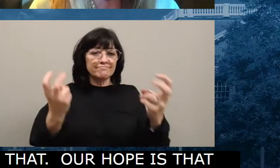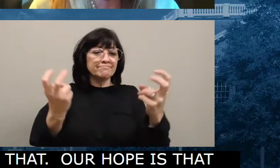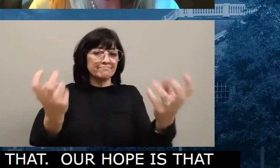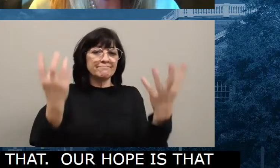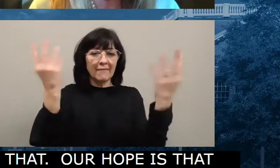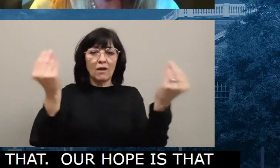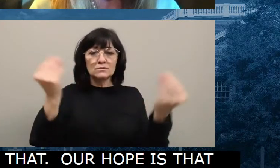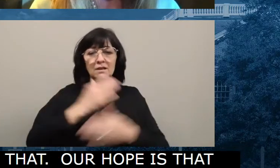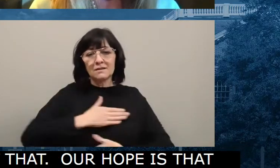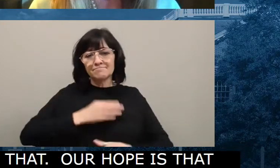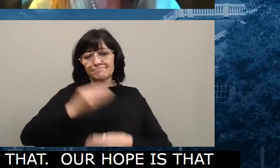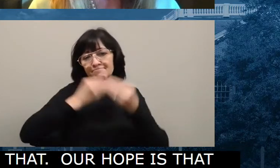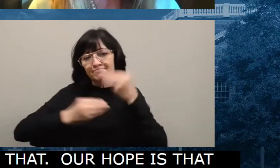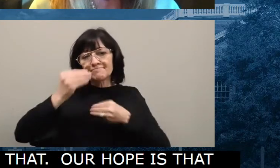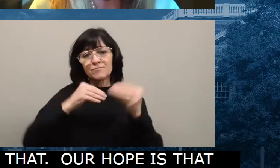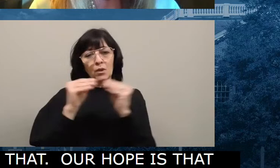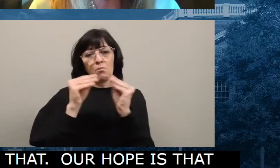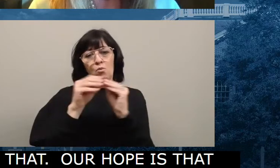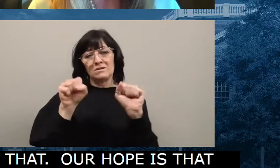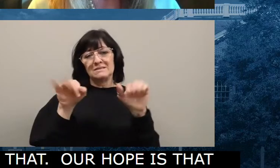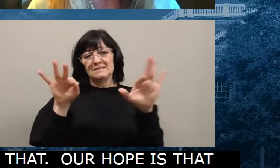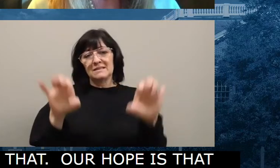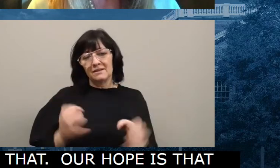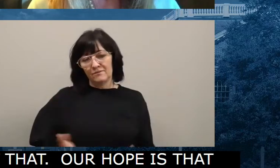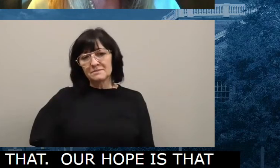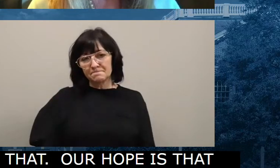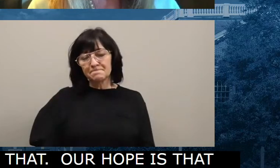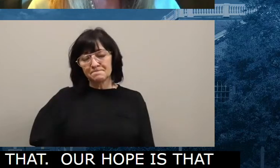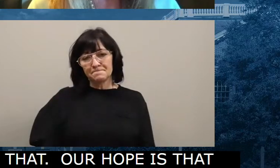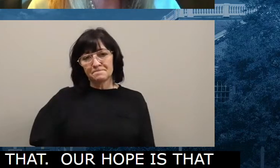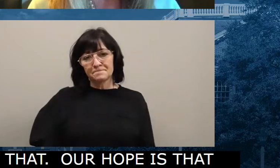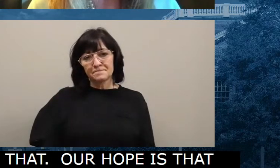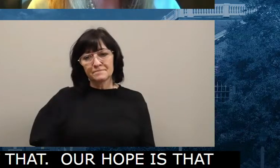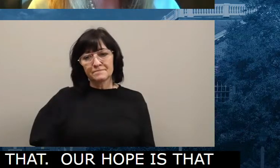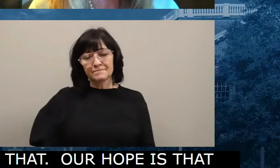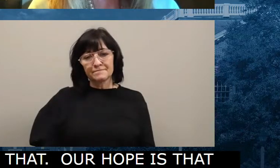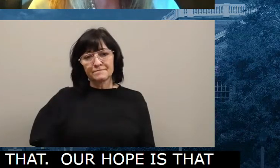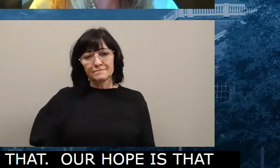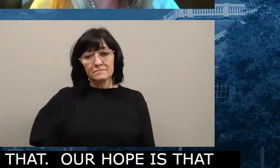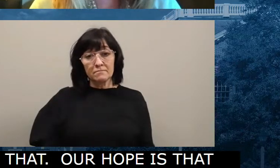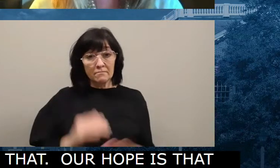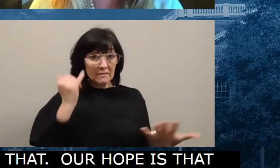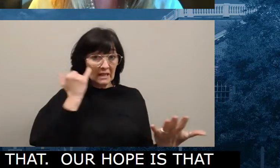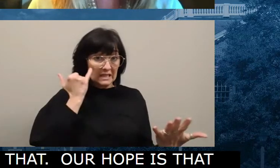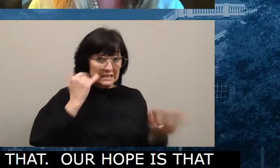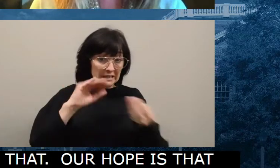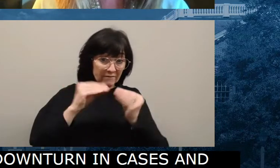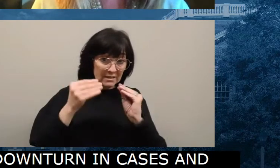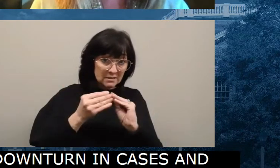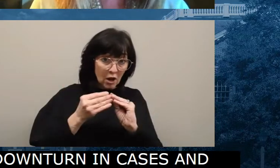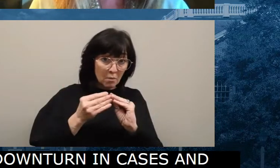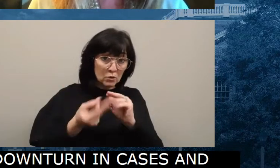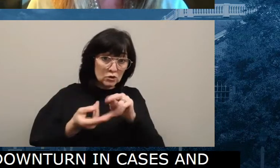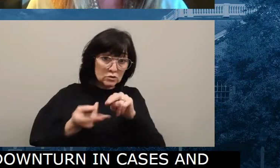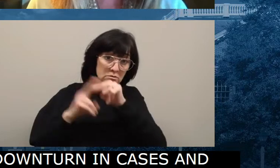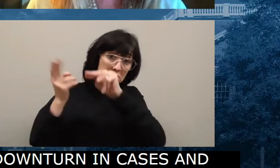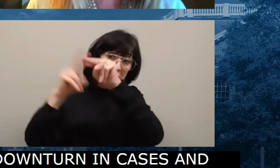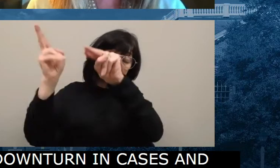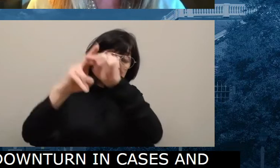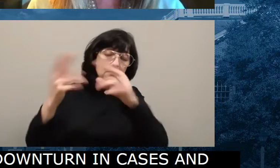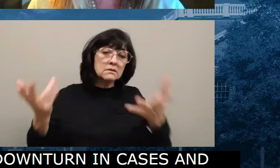and be able to reduce restrictions. If things get worse, we'll have to take that as it comes.